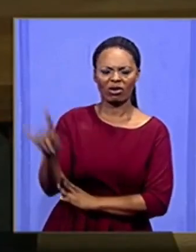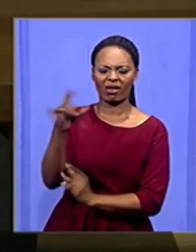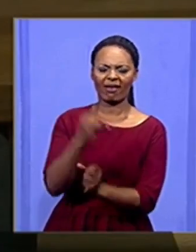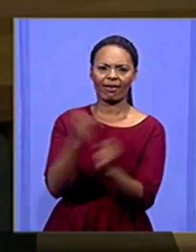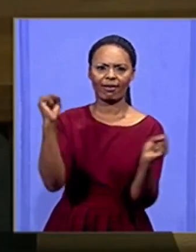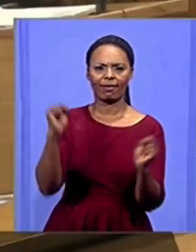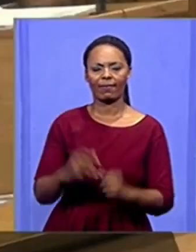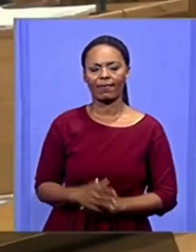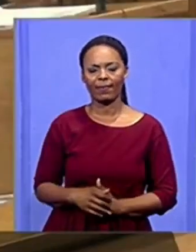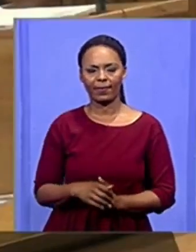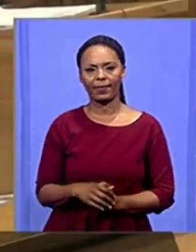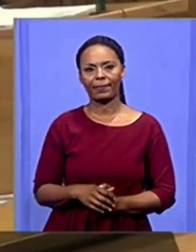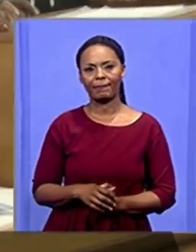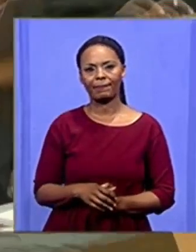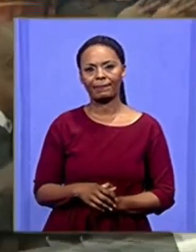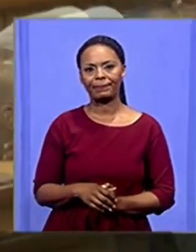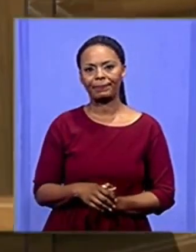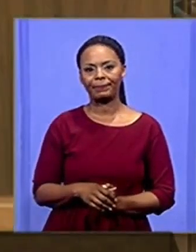letšatši leo.